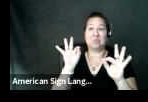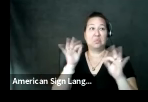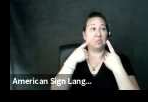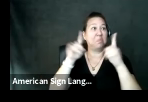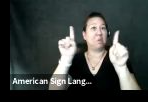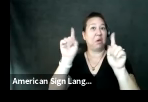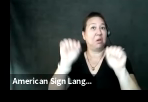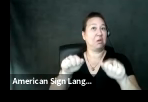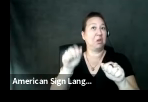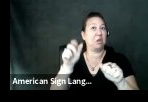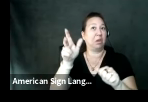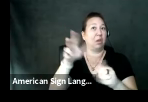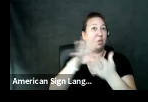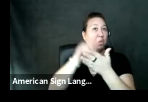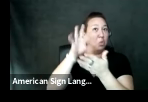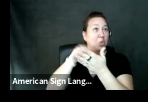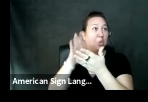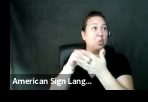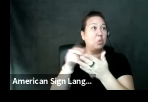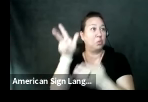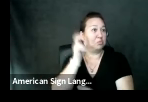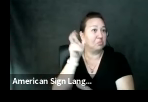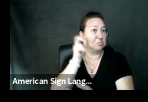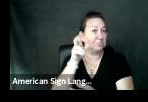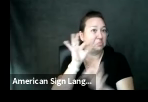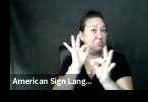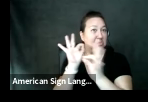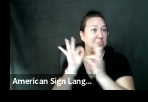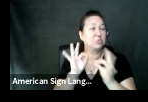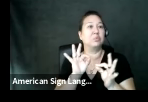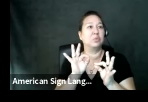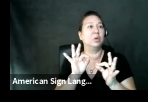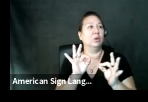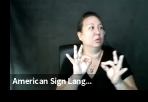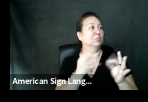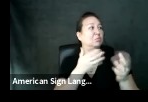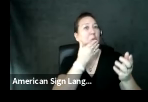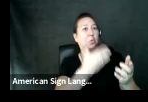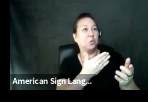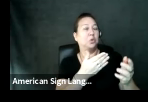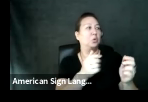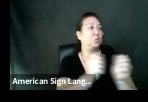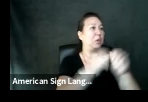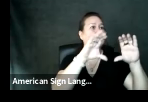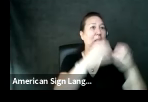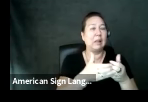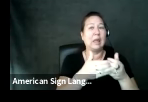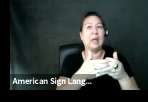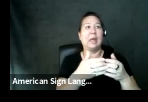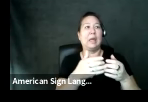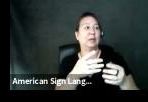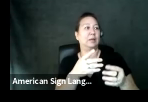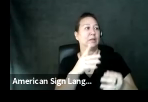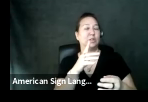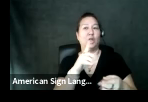education. Perhaps the student is doing very well in class. They're doing very well with their friends. They have an active social life. There's no